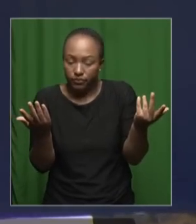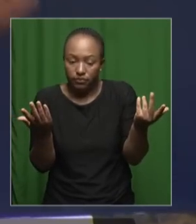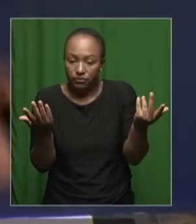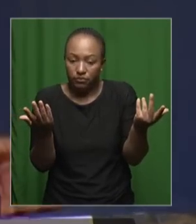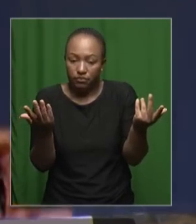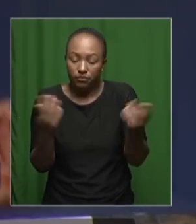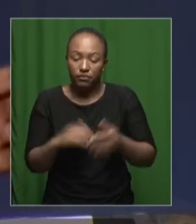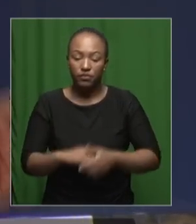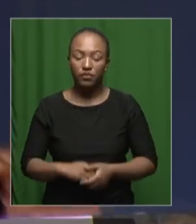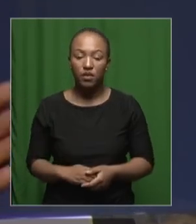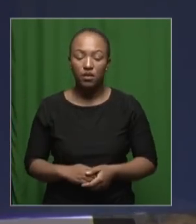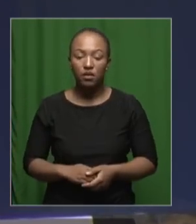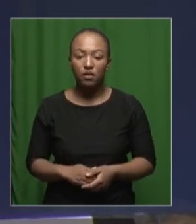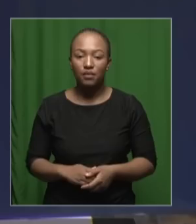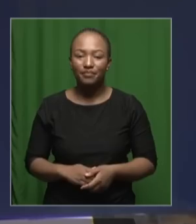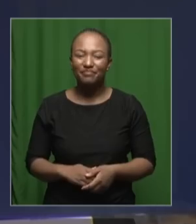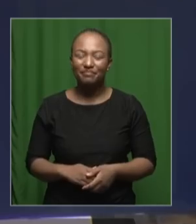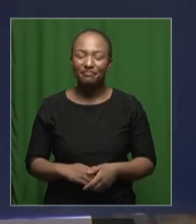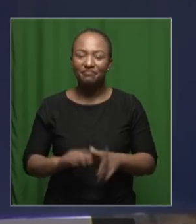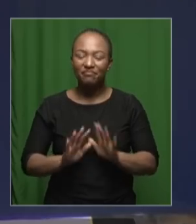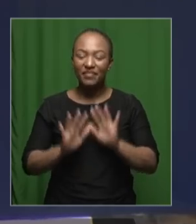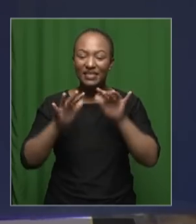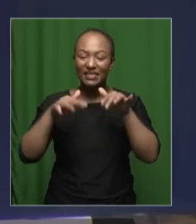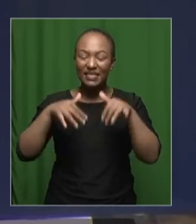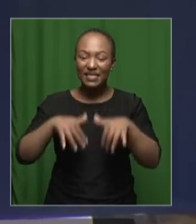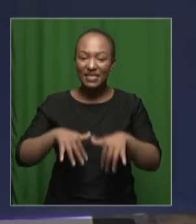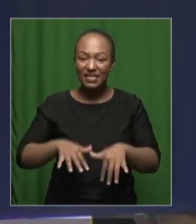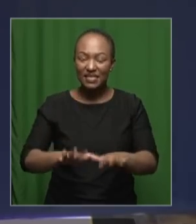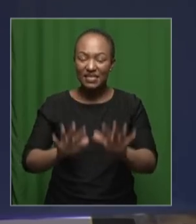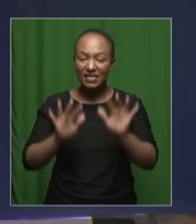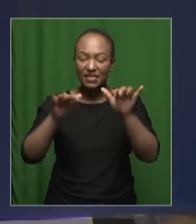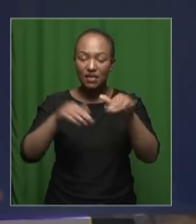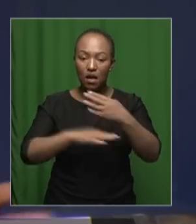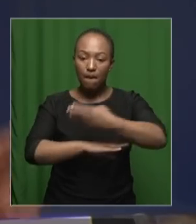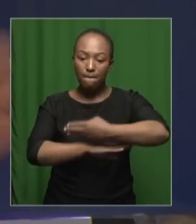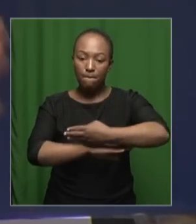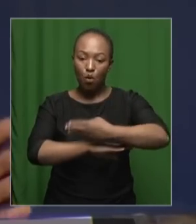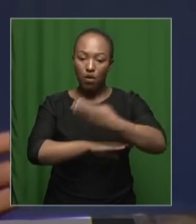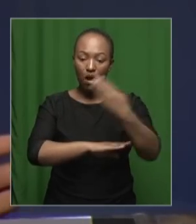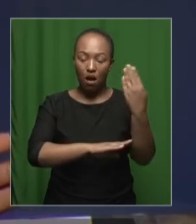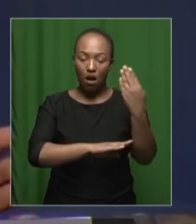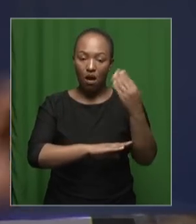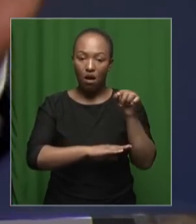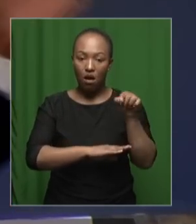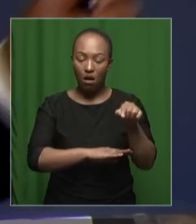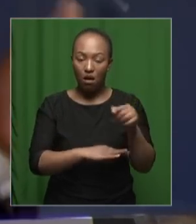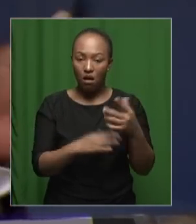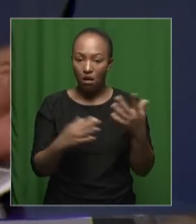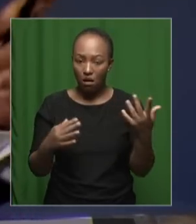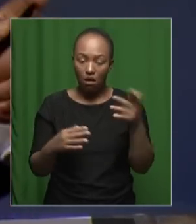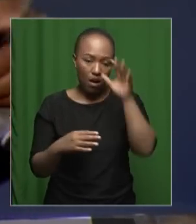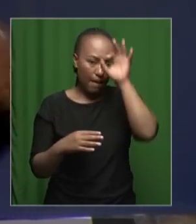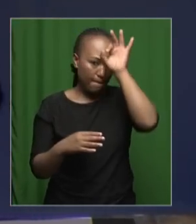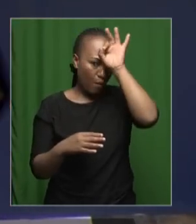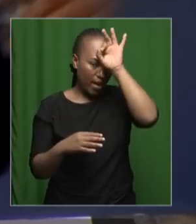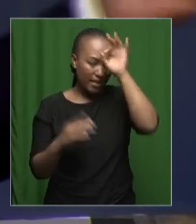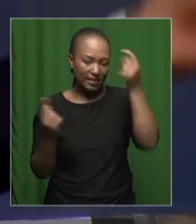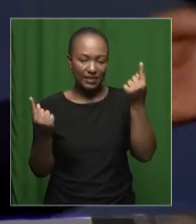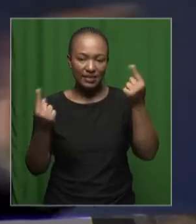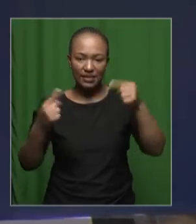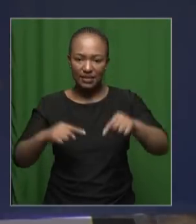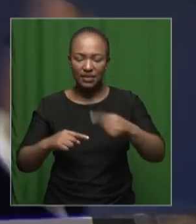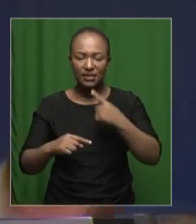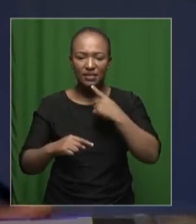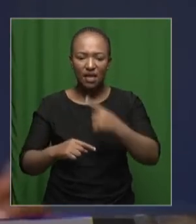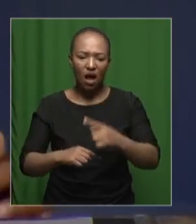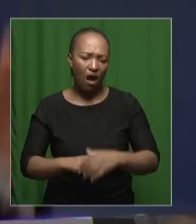Then we've got the sea border of 3,900 kilometers. All those are being policed. And he comes here and says, no, there's no